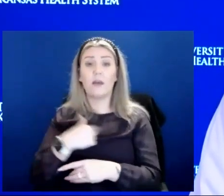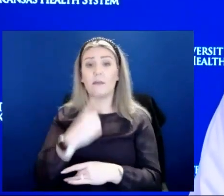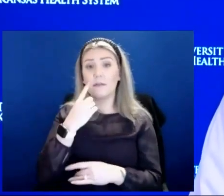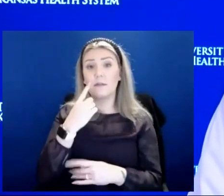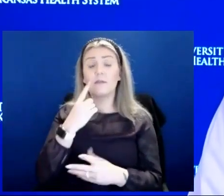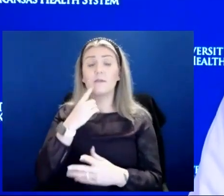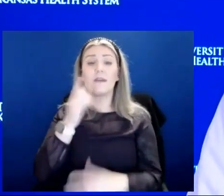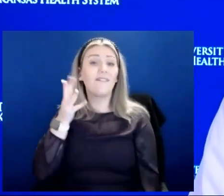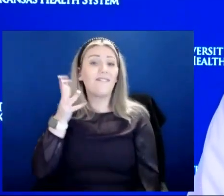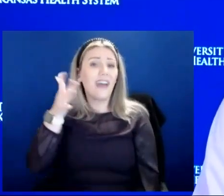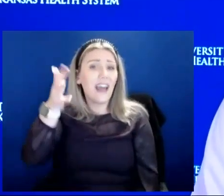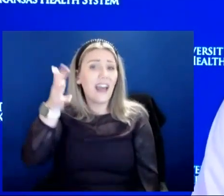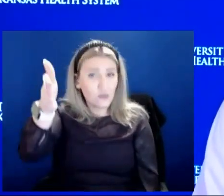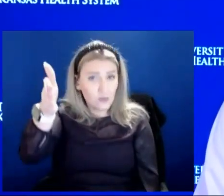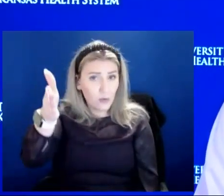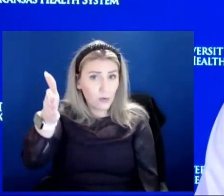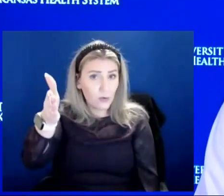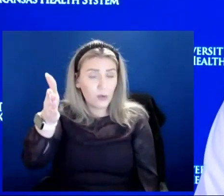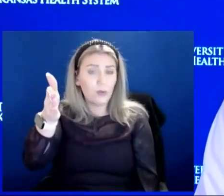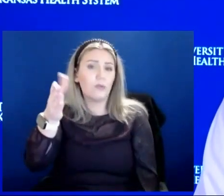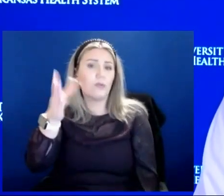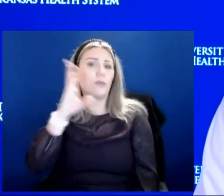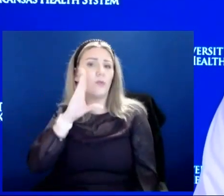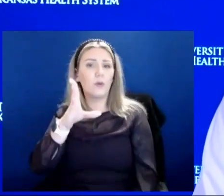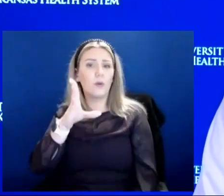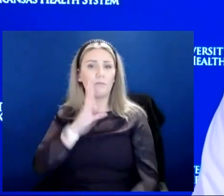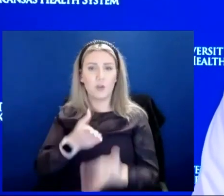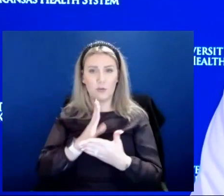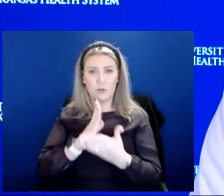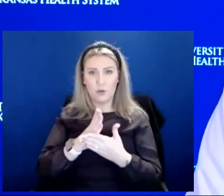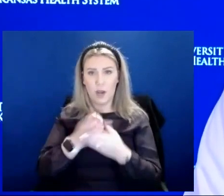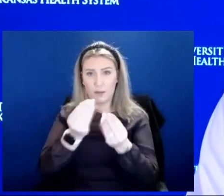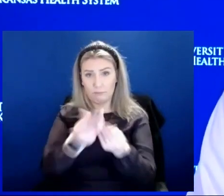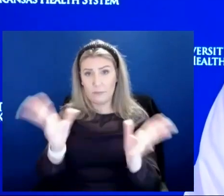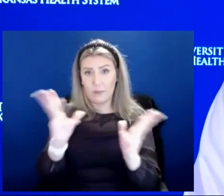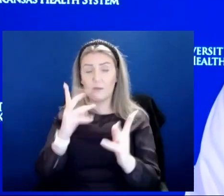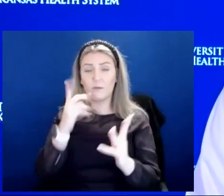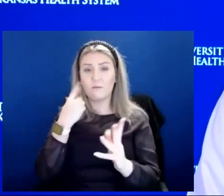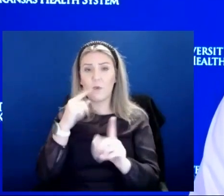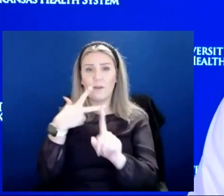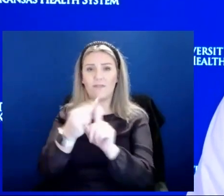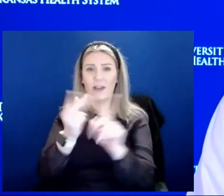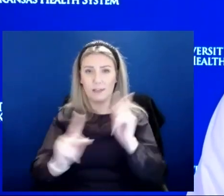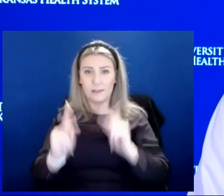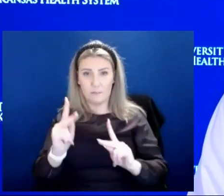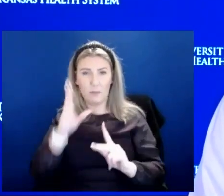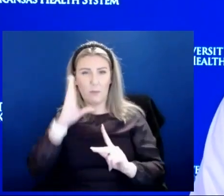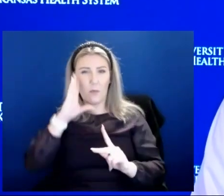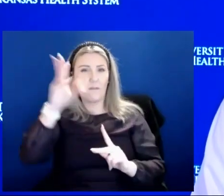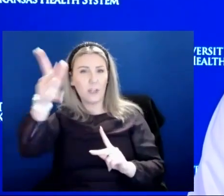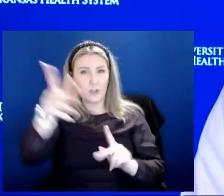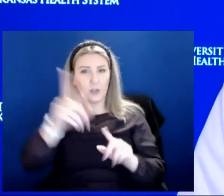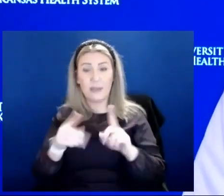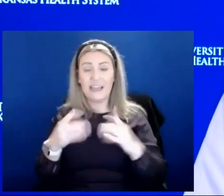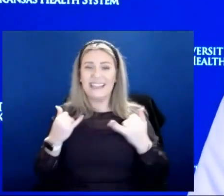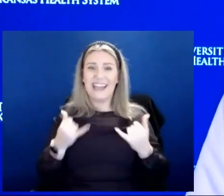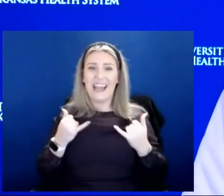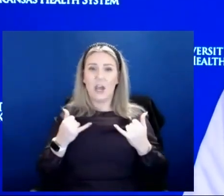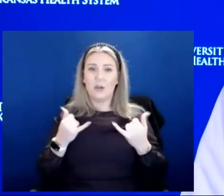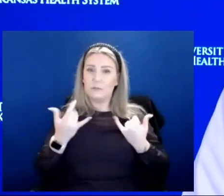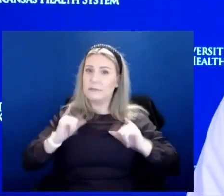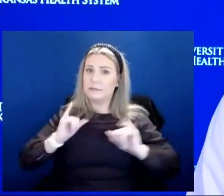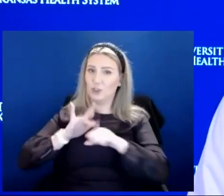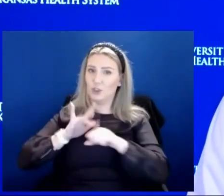eventually it still will be okay to give those to the vaccinated people as well. But again, right now it's still early. We know